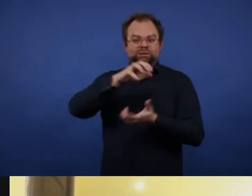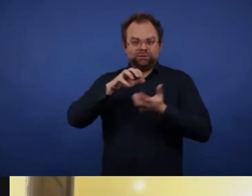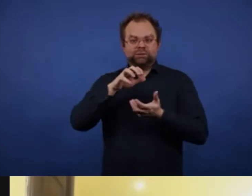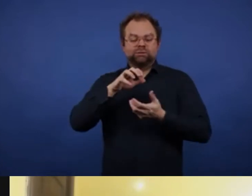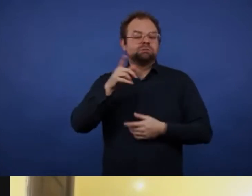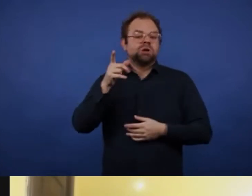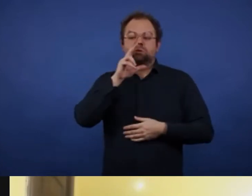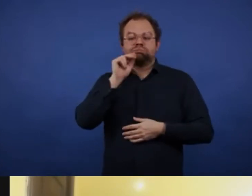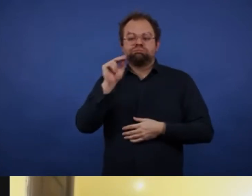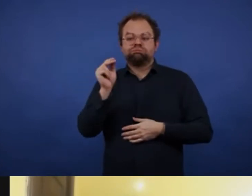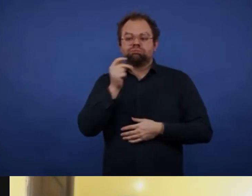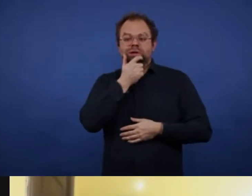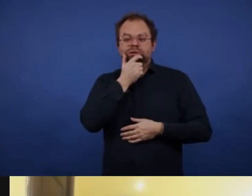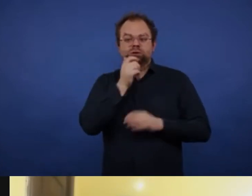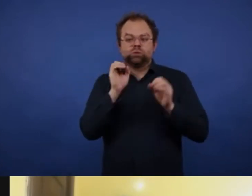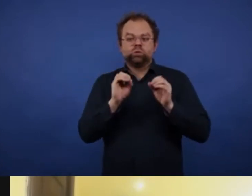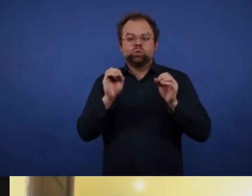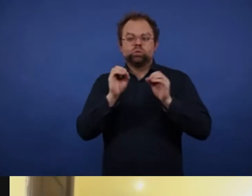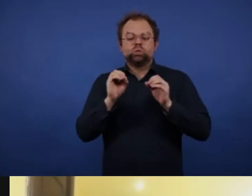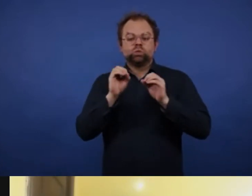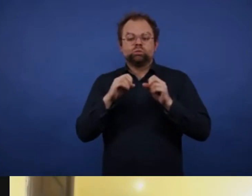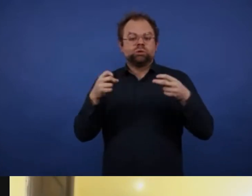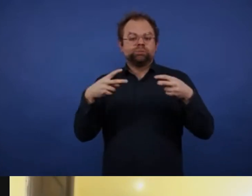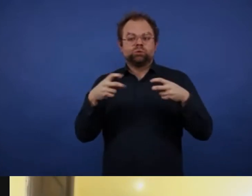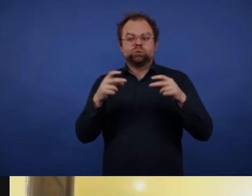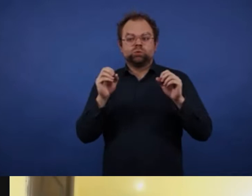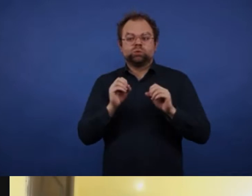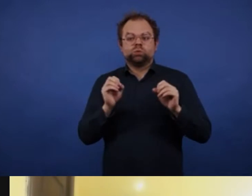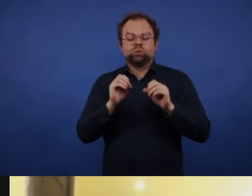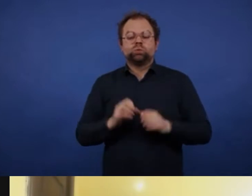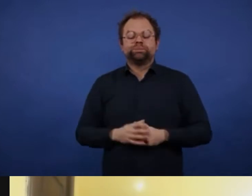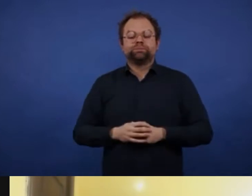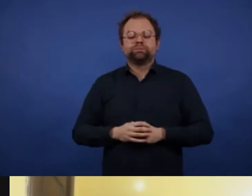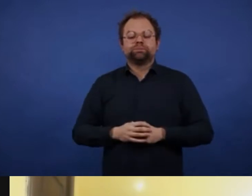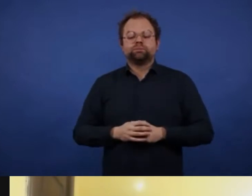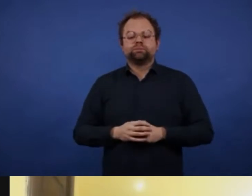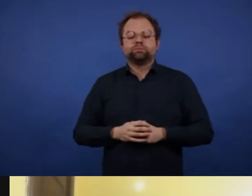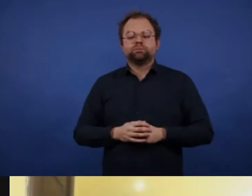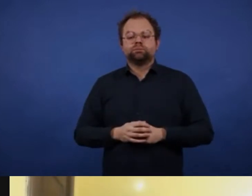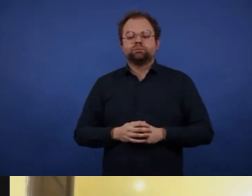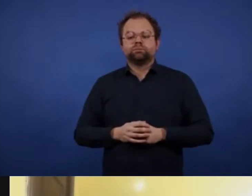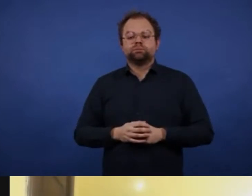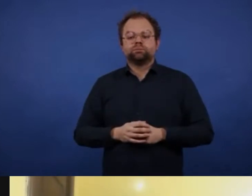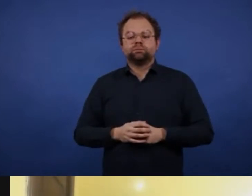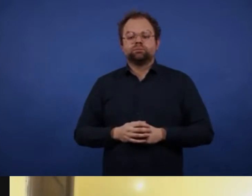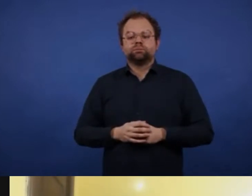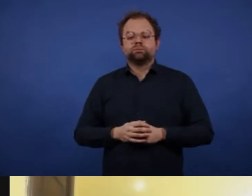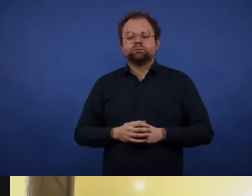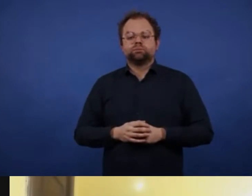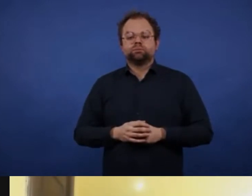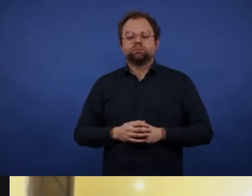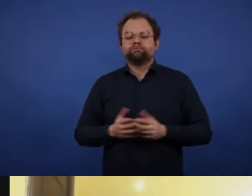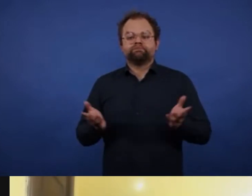This session is very important because we know that we're all prone to accidents, and you know that